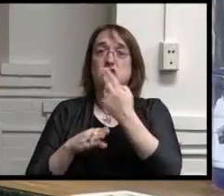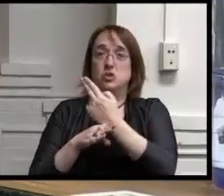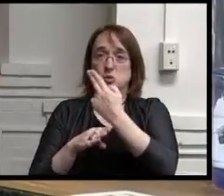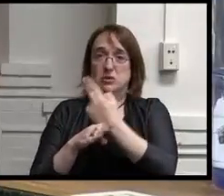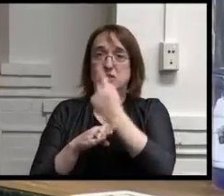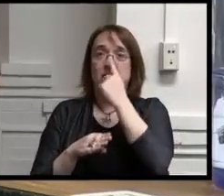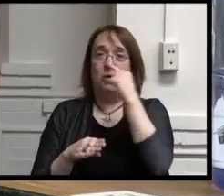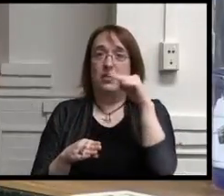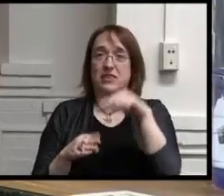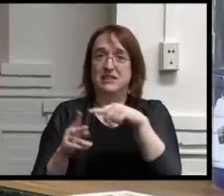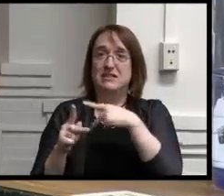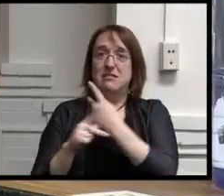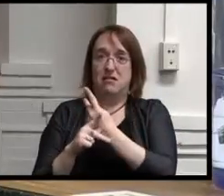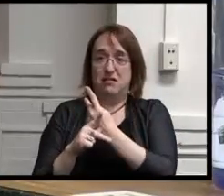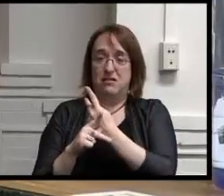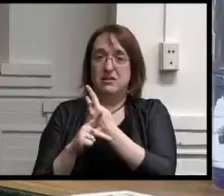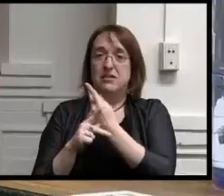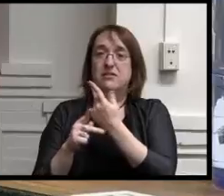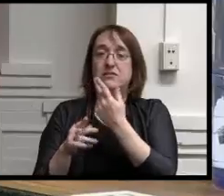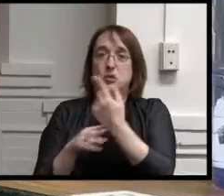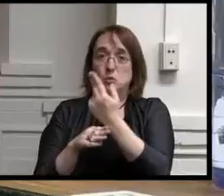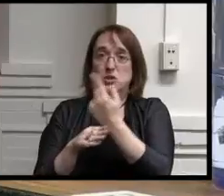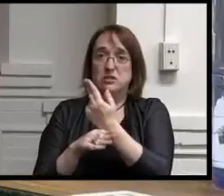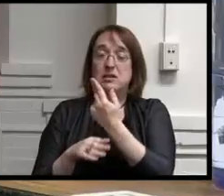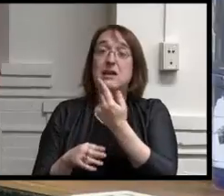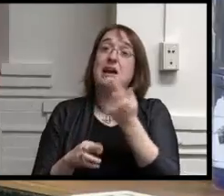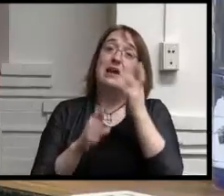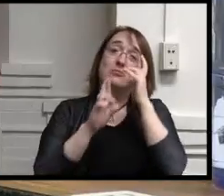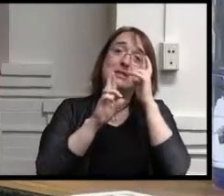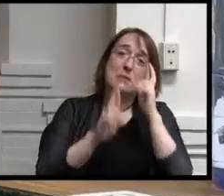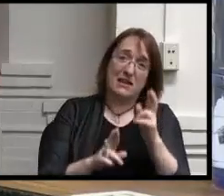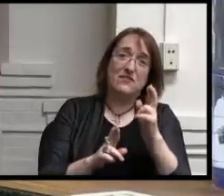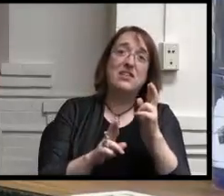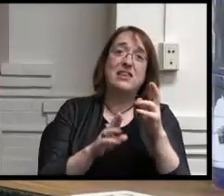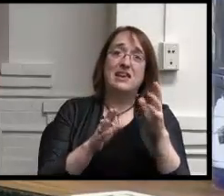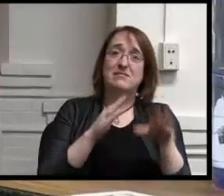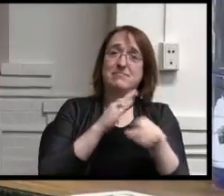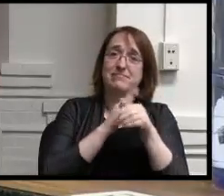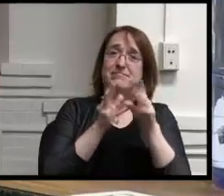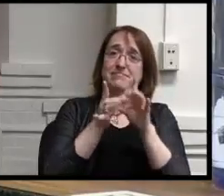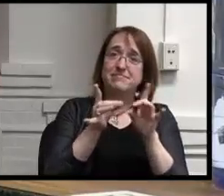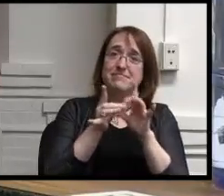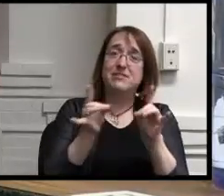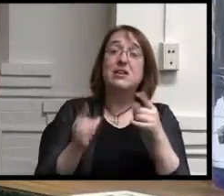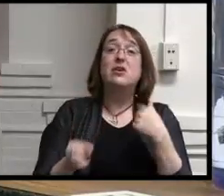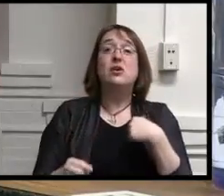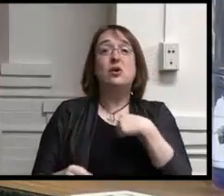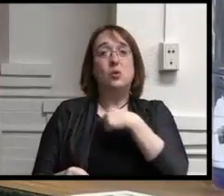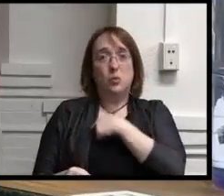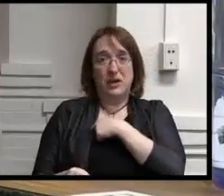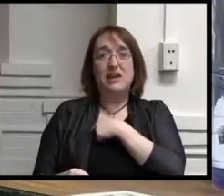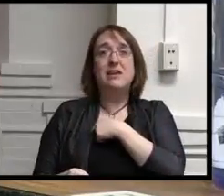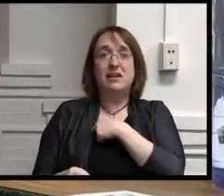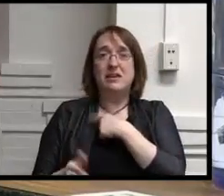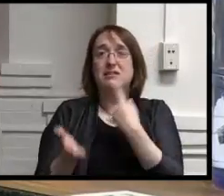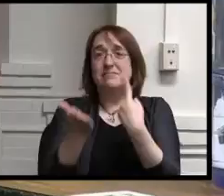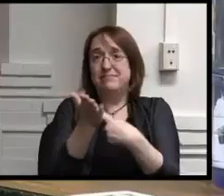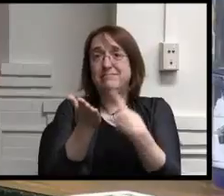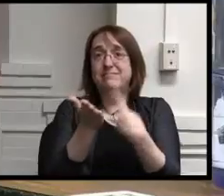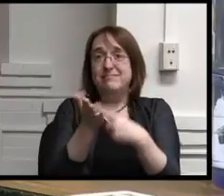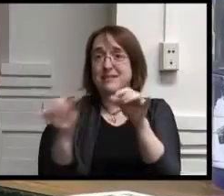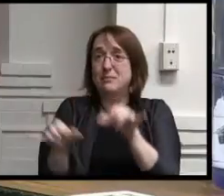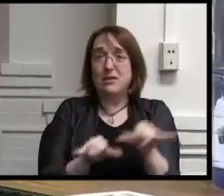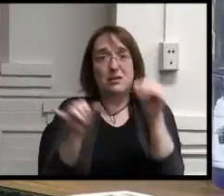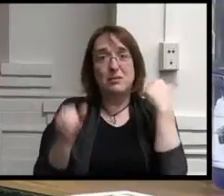of this type. And I would respectfully say again, remind you that we have had this kind of a conversation before.